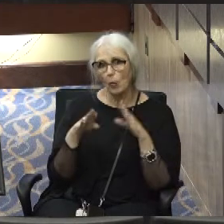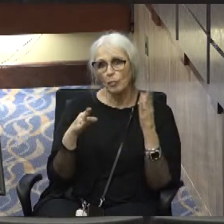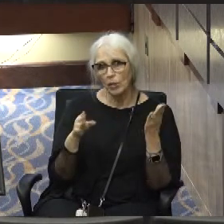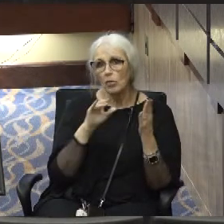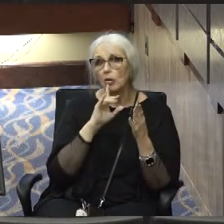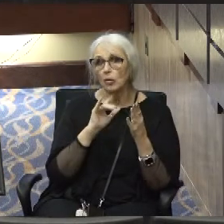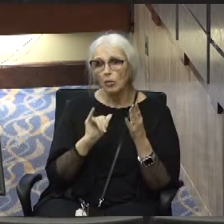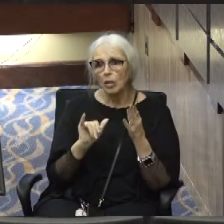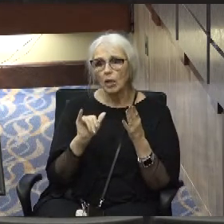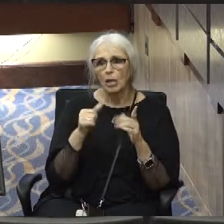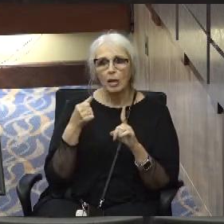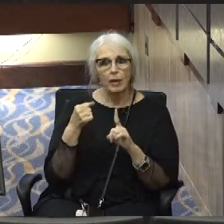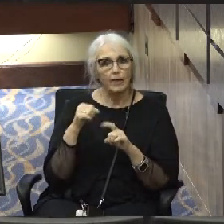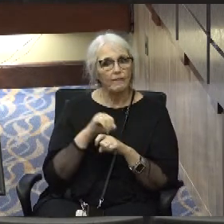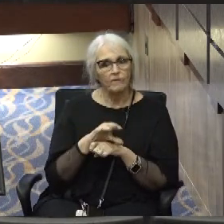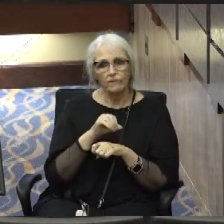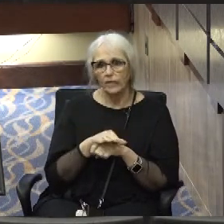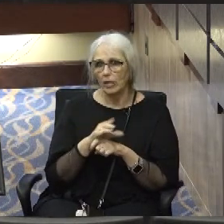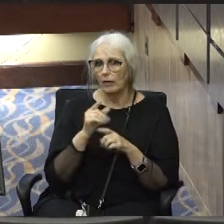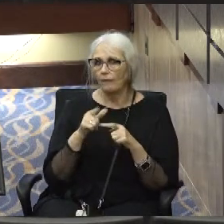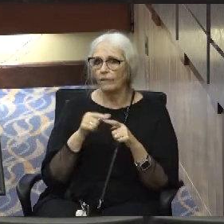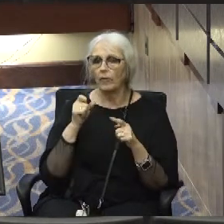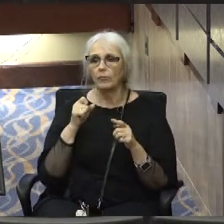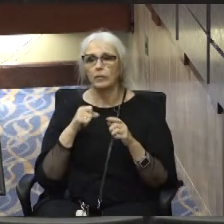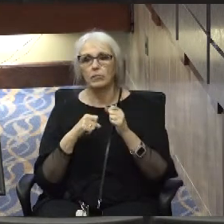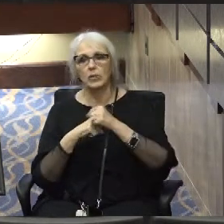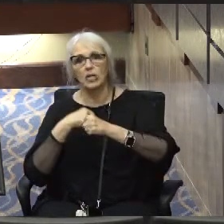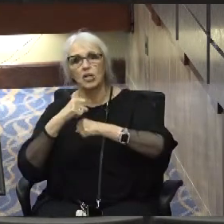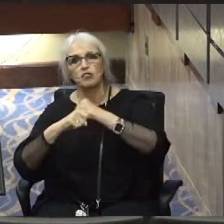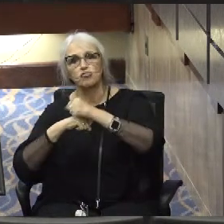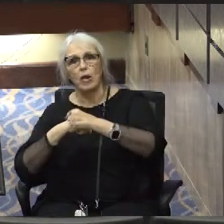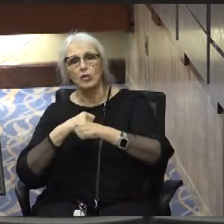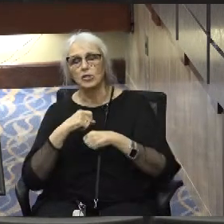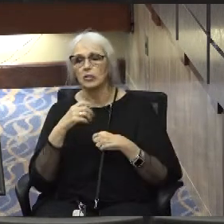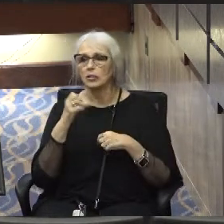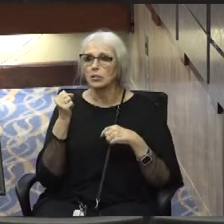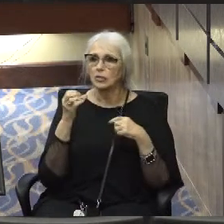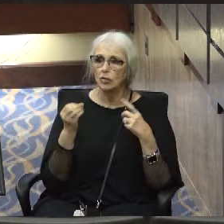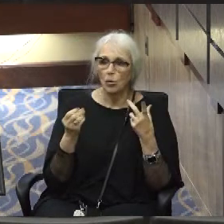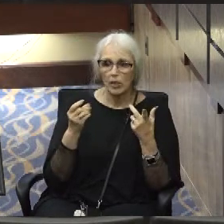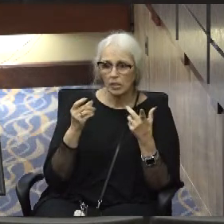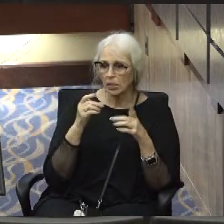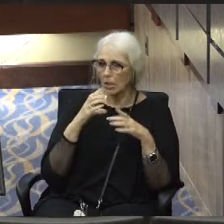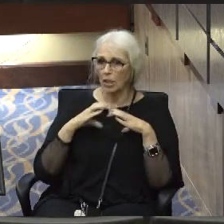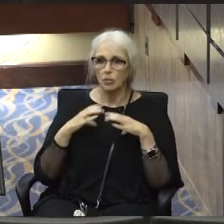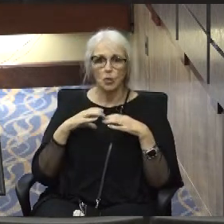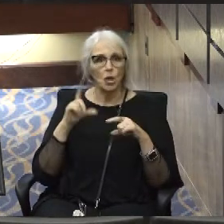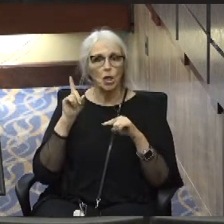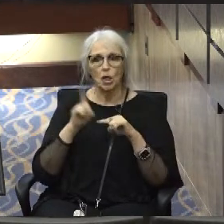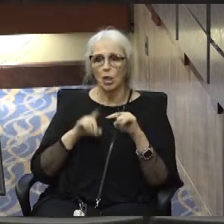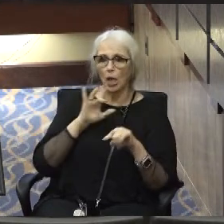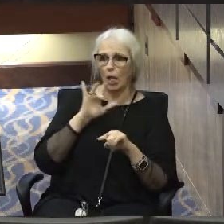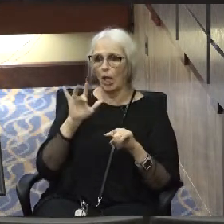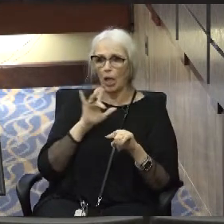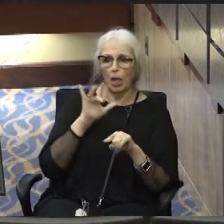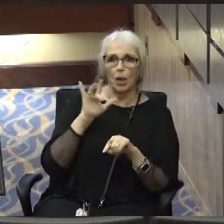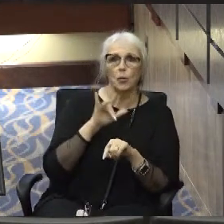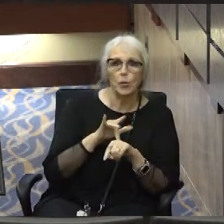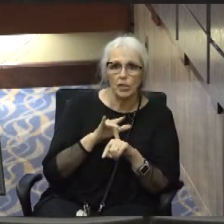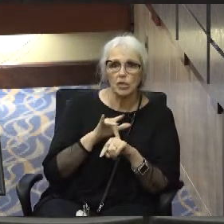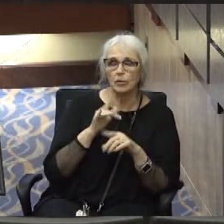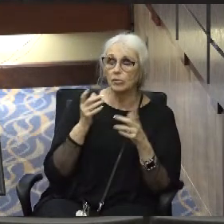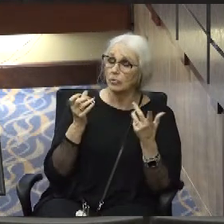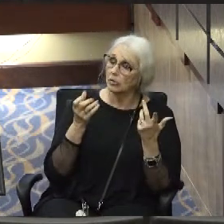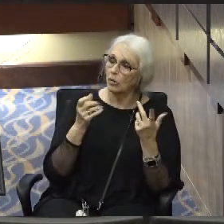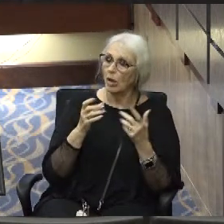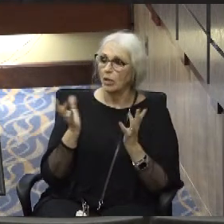really being impacted by the construction. His clients, his customers couldn't get to him, so I addressed that to Bradley,